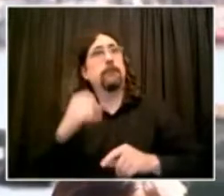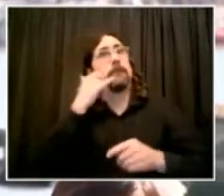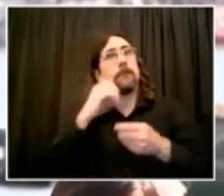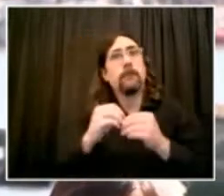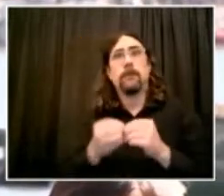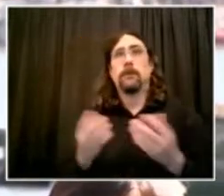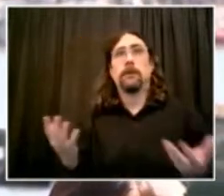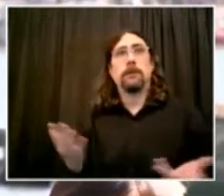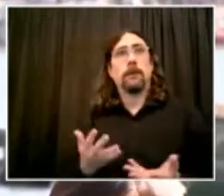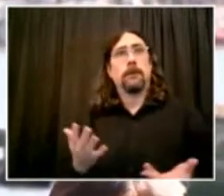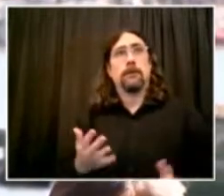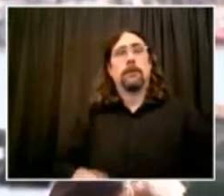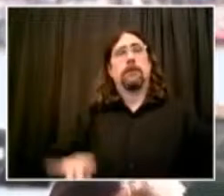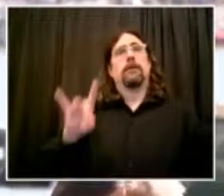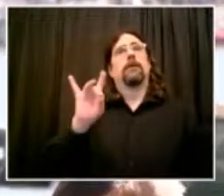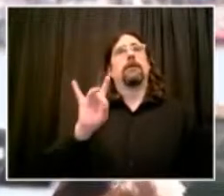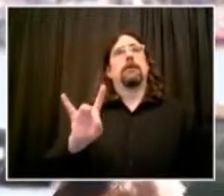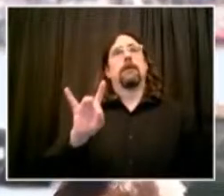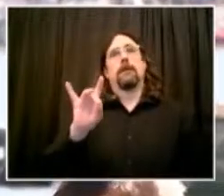888-SBS4-NYC. That's